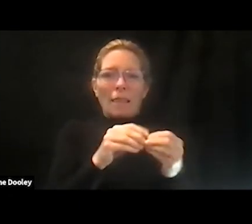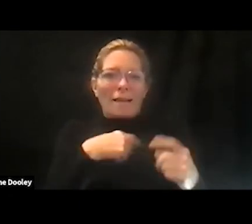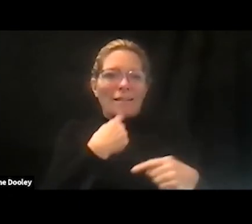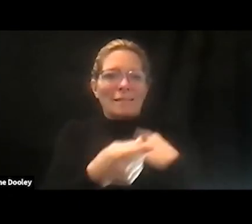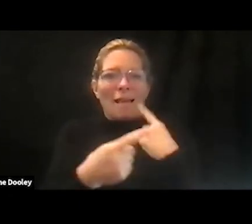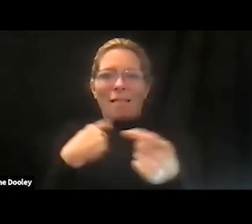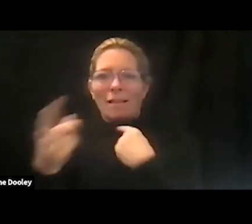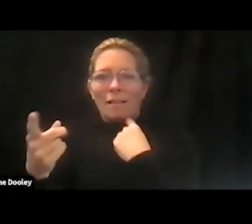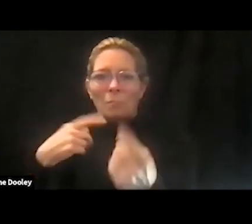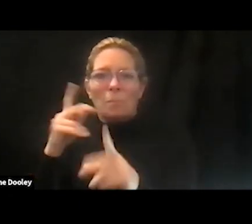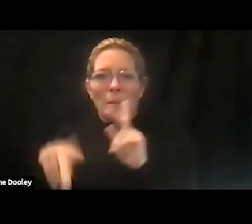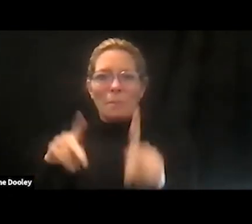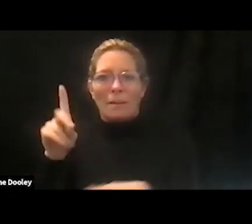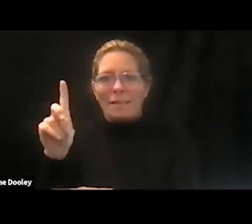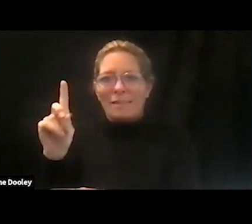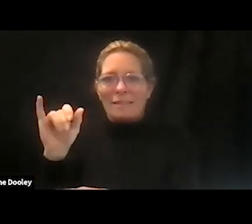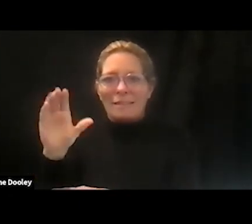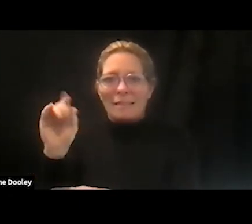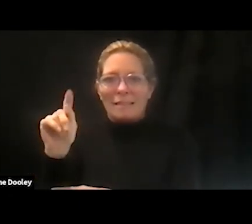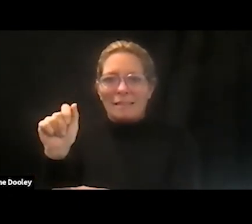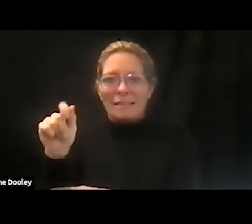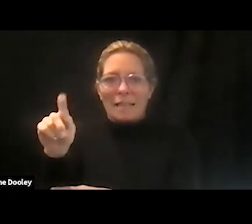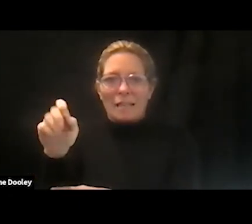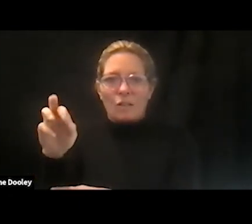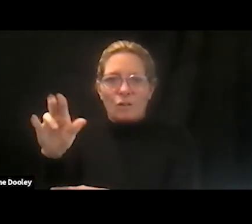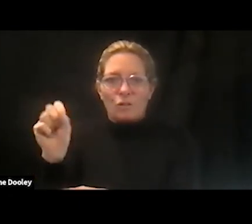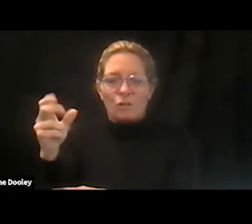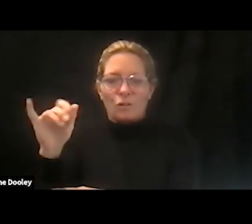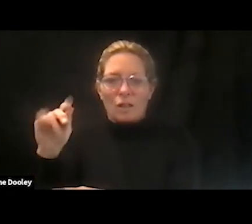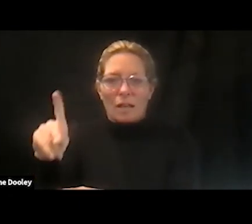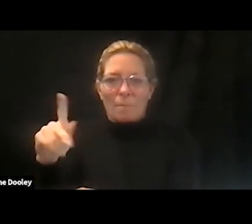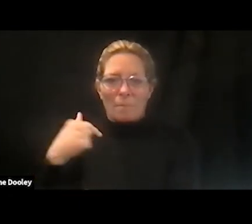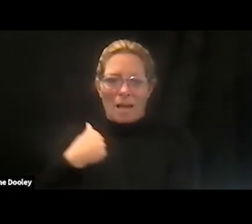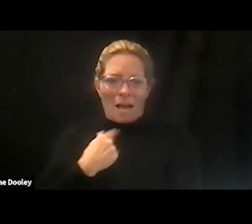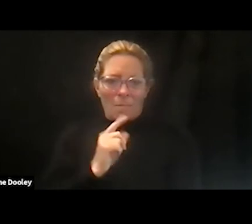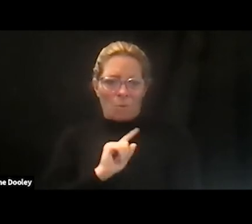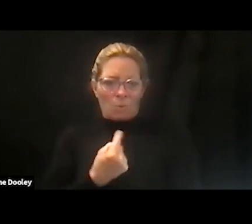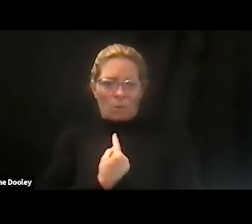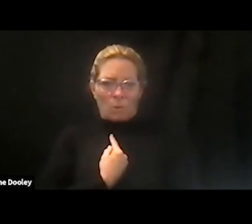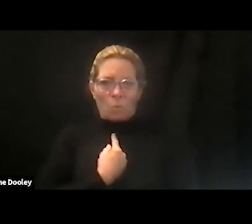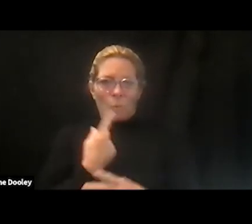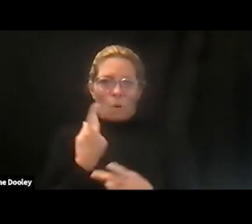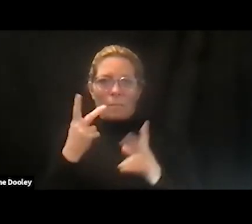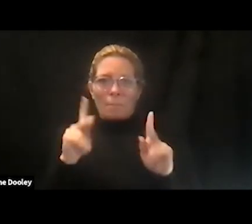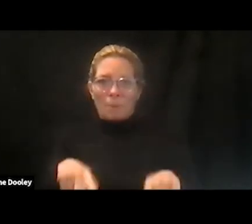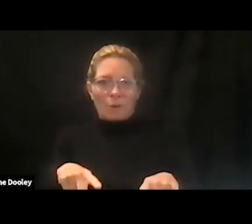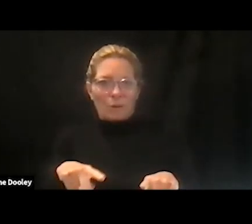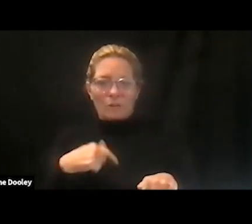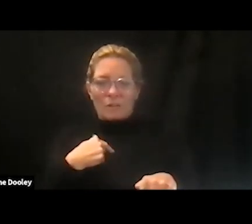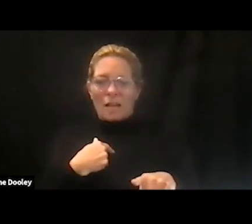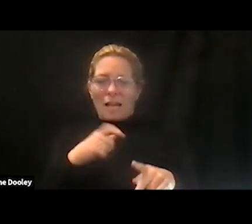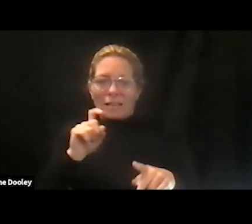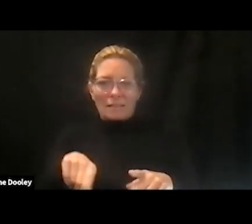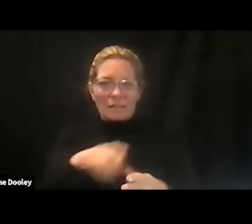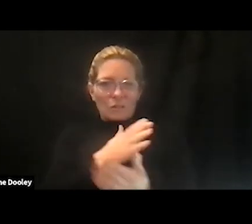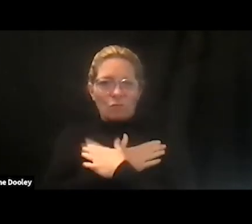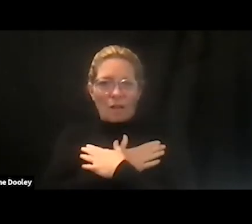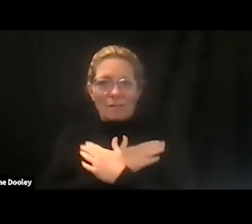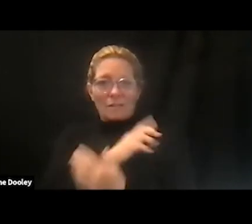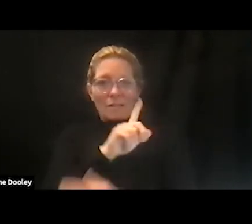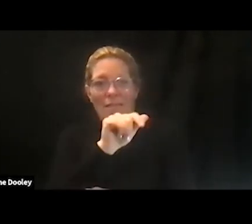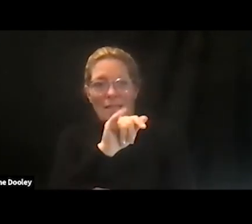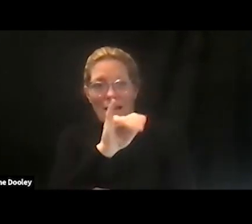ways, right? So like, I'm only one person, I'm burnt out and overwhelmed, I need to rest. Lyell is out